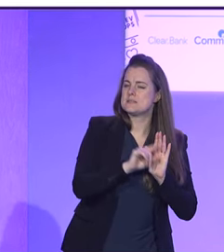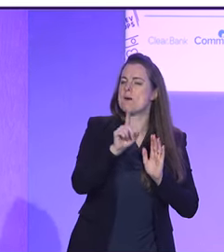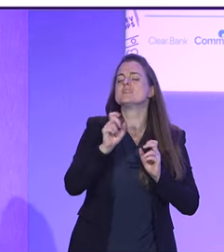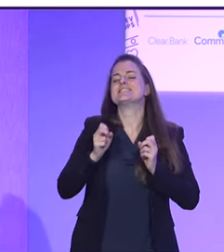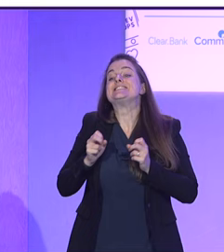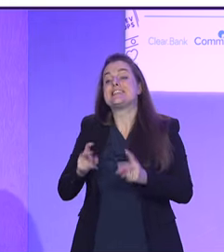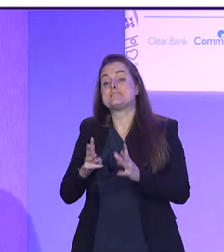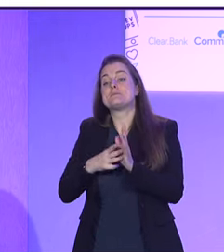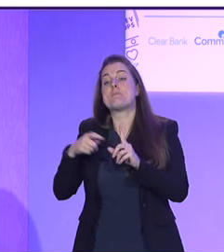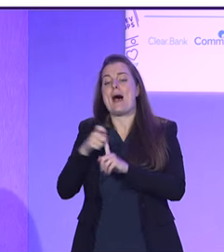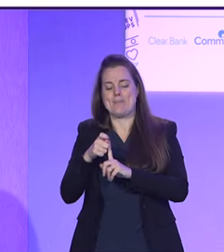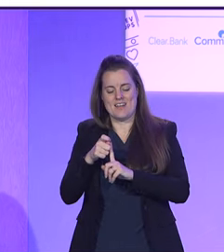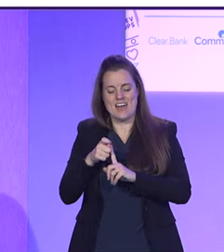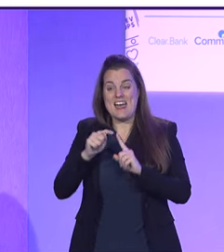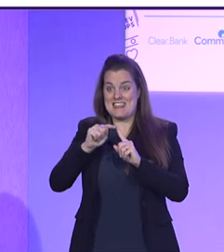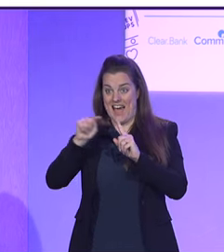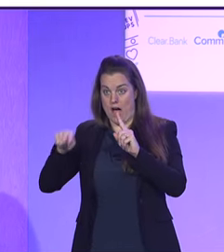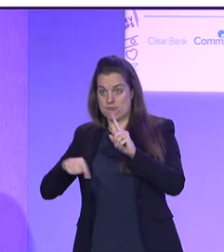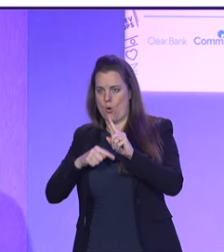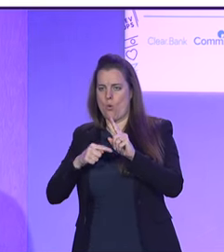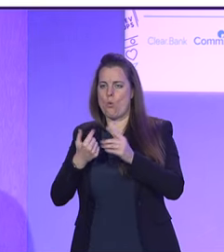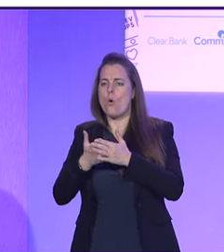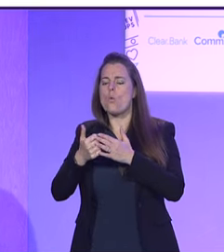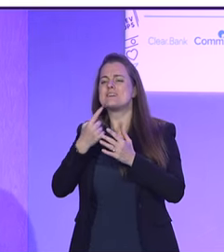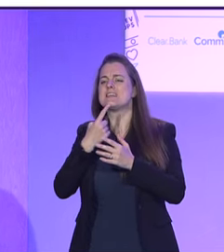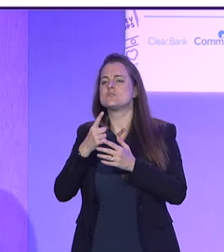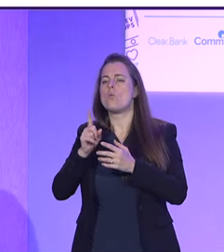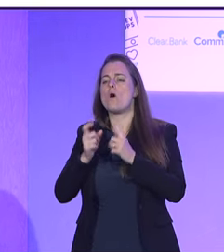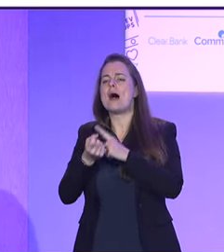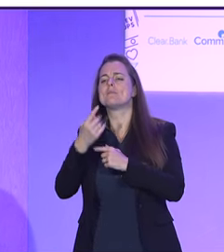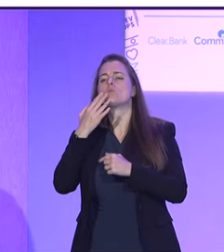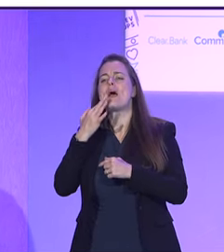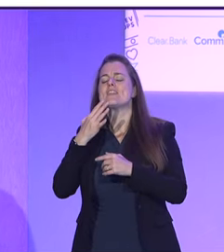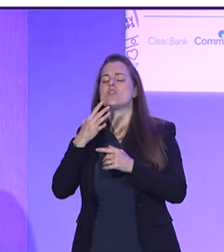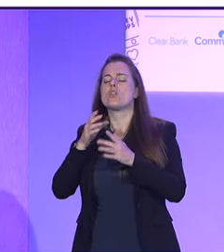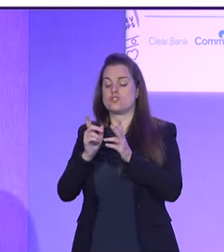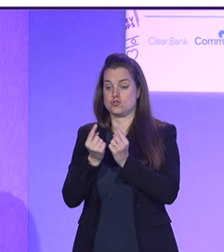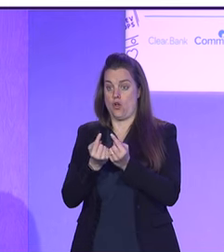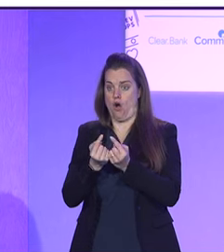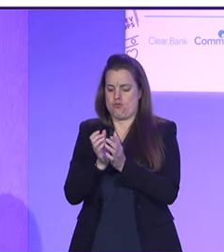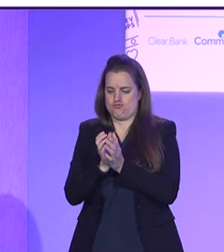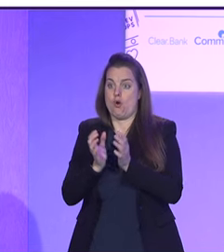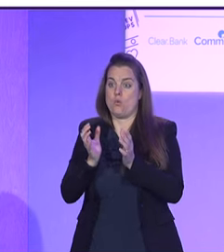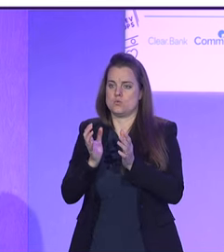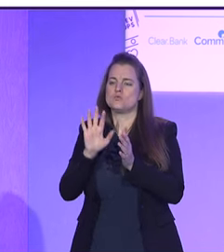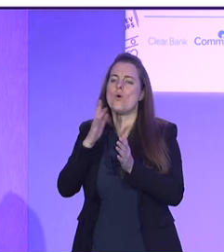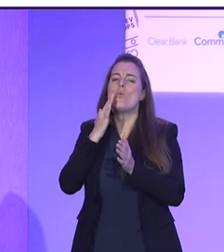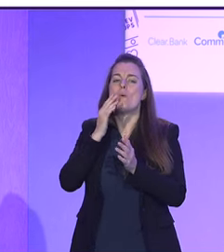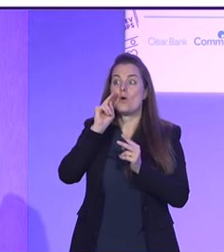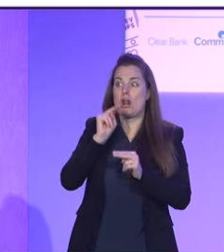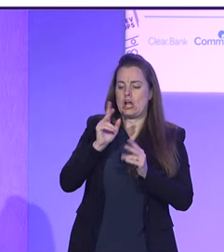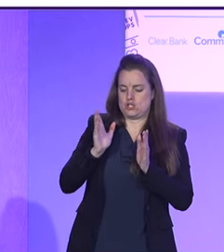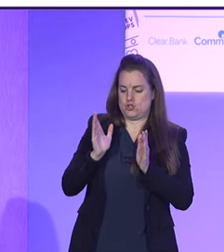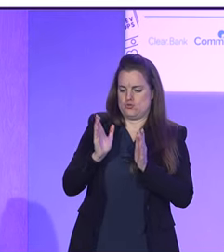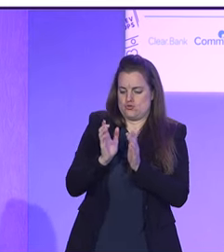map, the arrow always says what happens when a stock grows. So when we look at what happens when the stock shrinks, which is the long-term